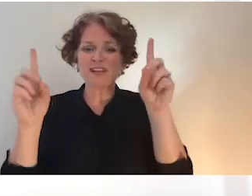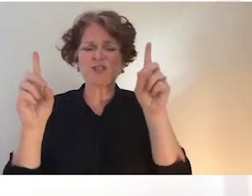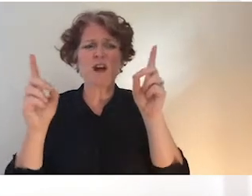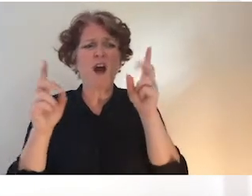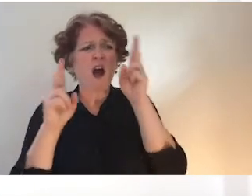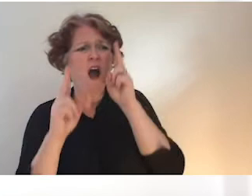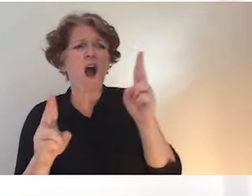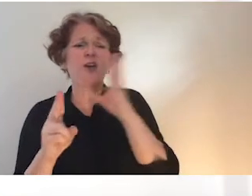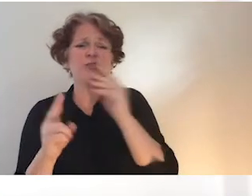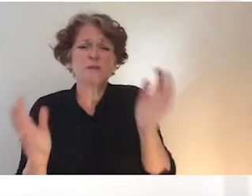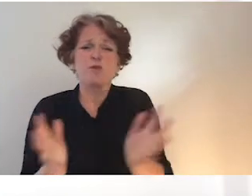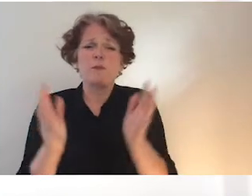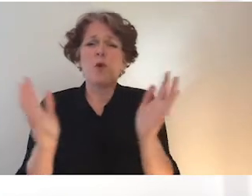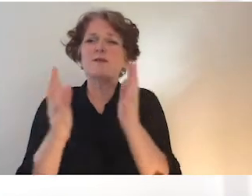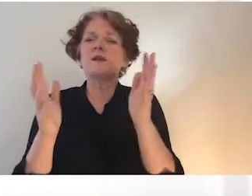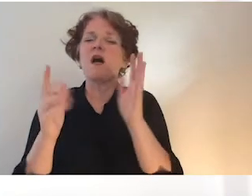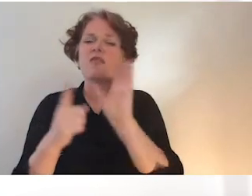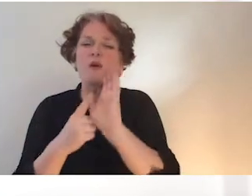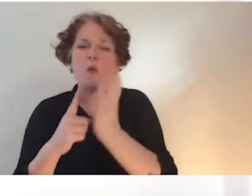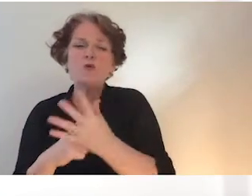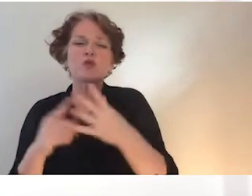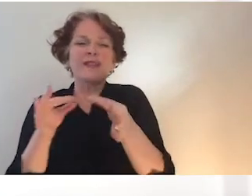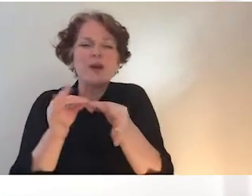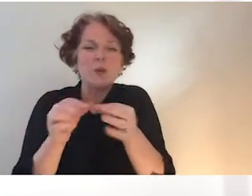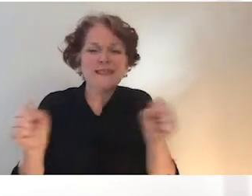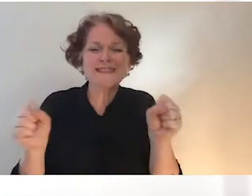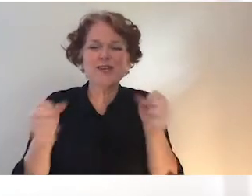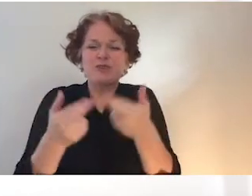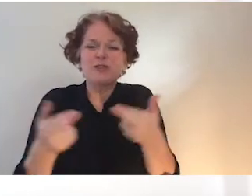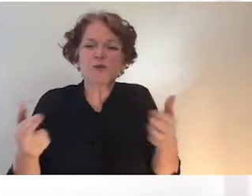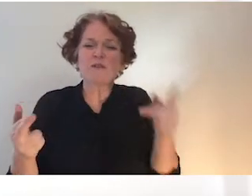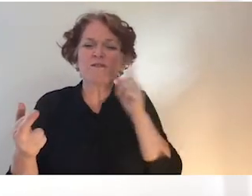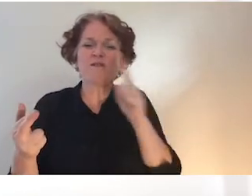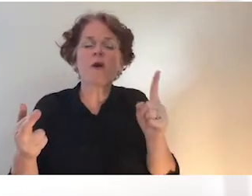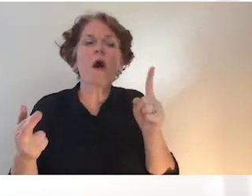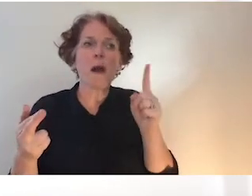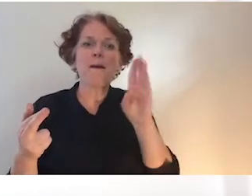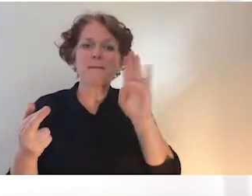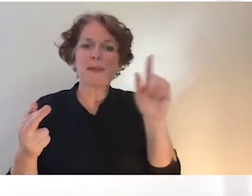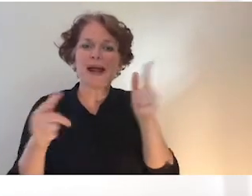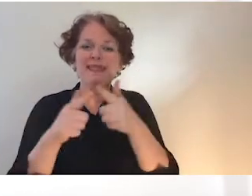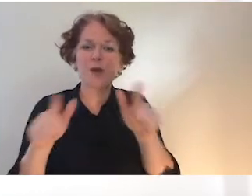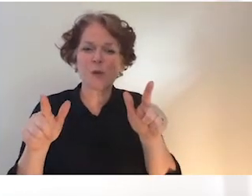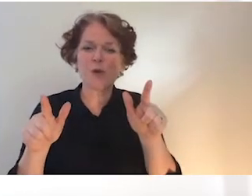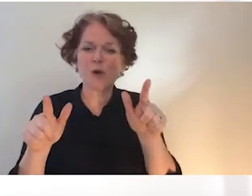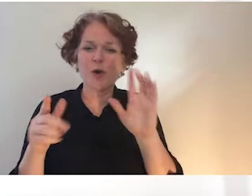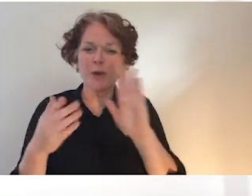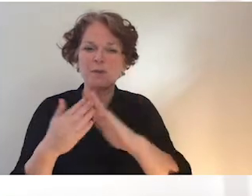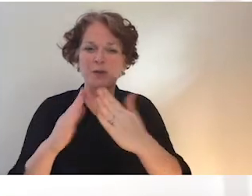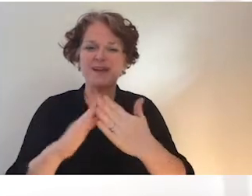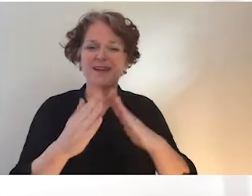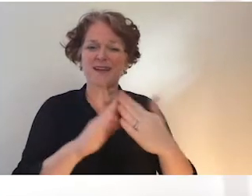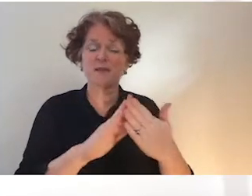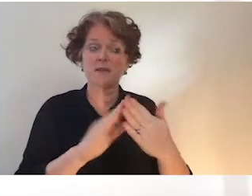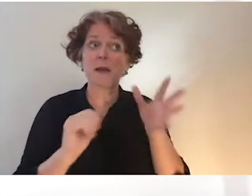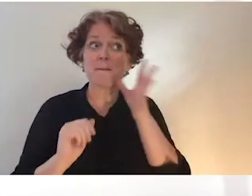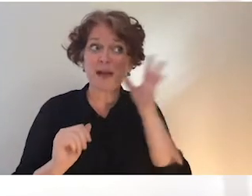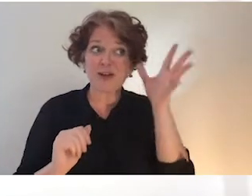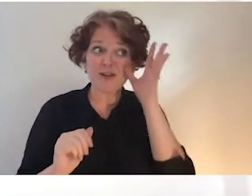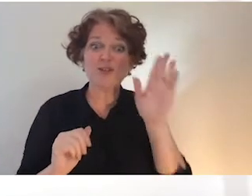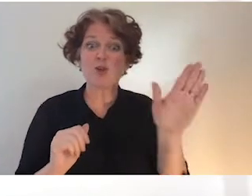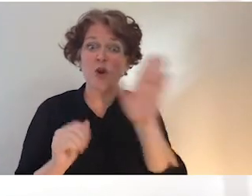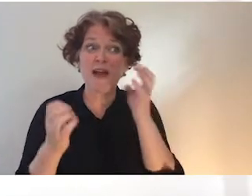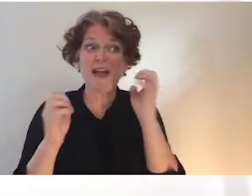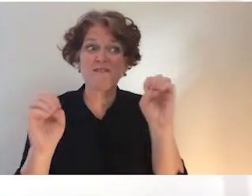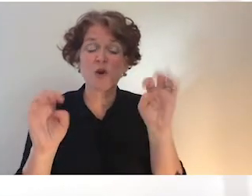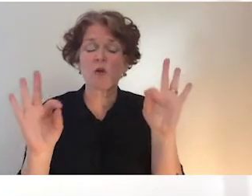honors and promotes the cultural and linguistic resources of our bilingual communities. Parents, your efforts will